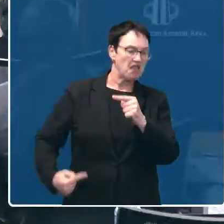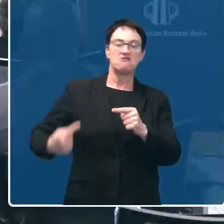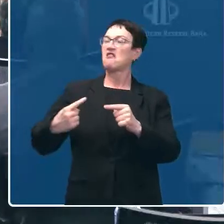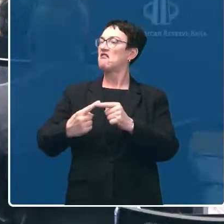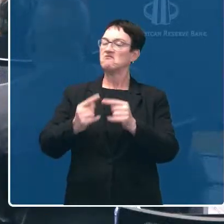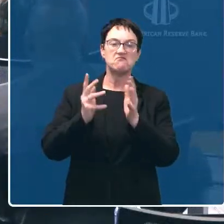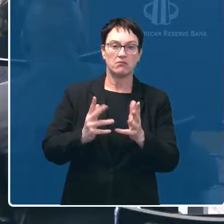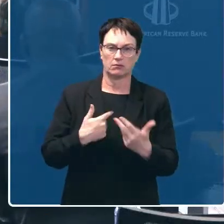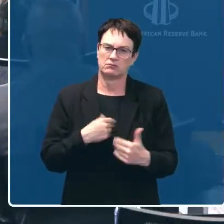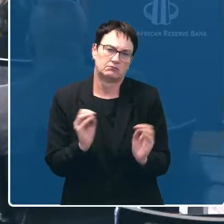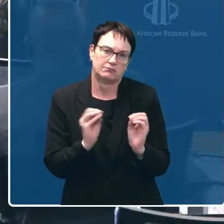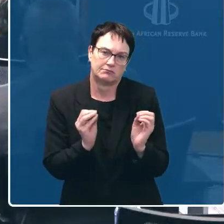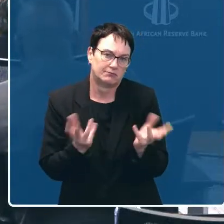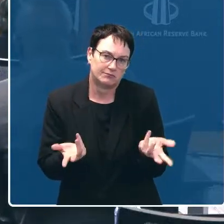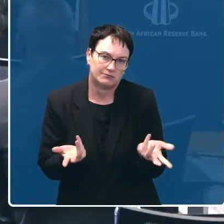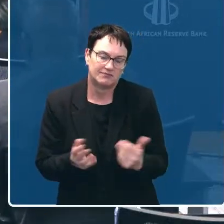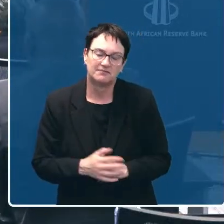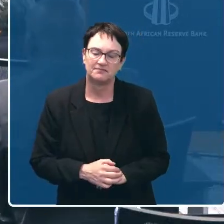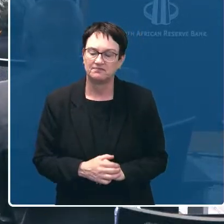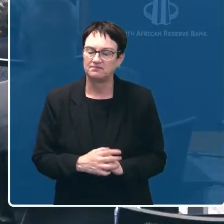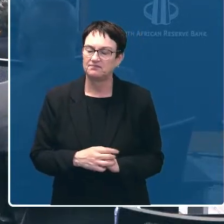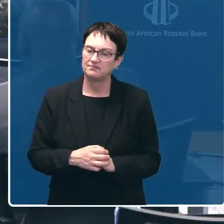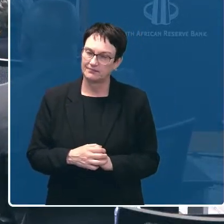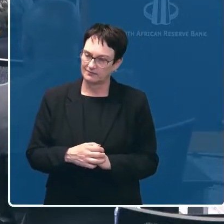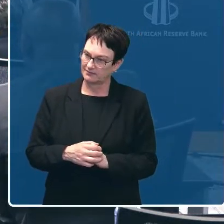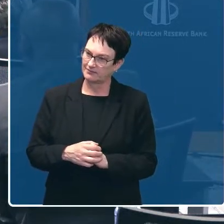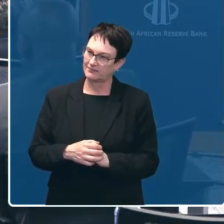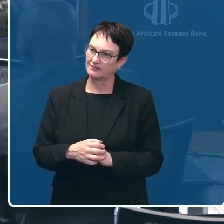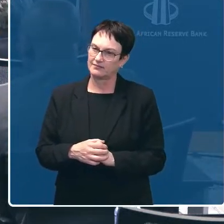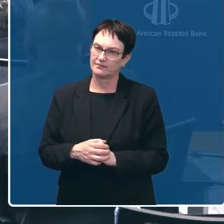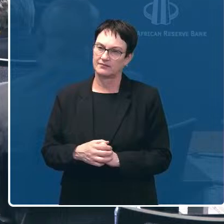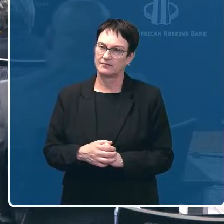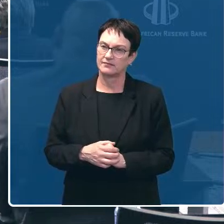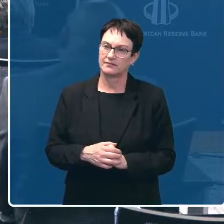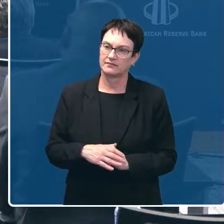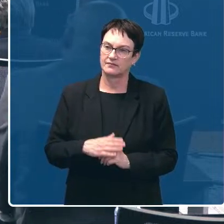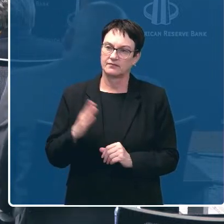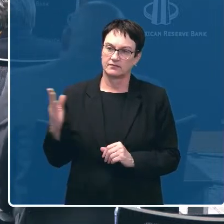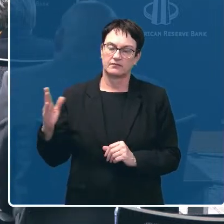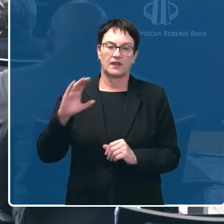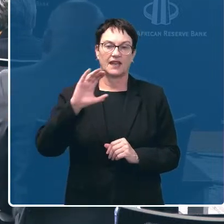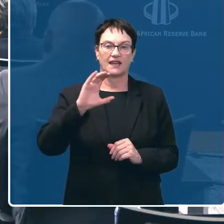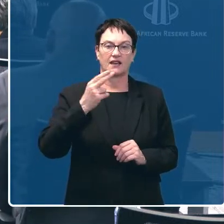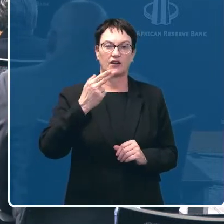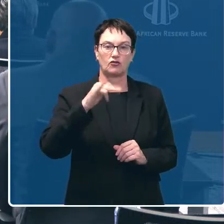much. Rovald. Thanks.